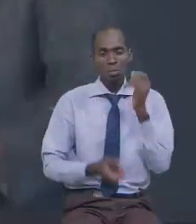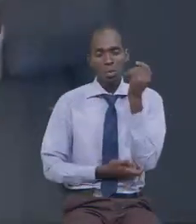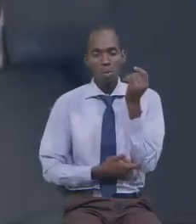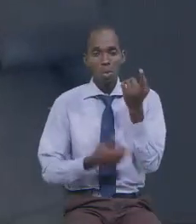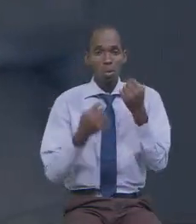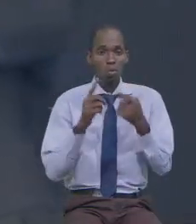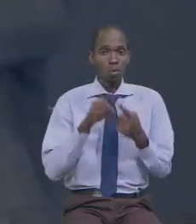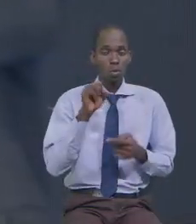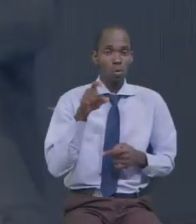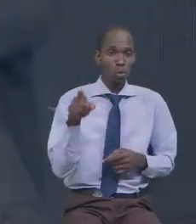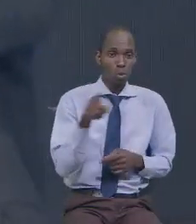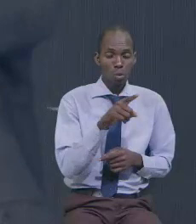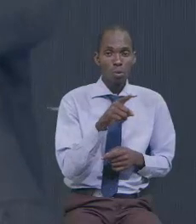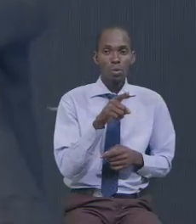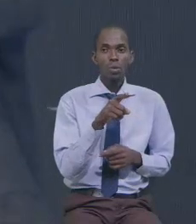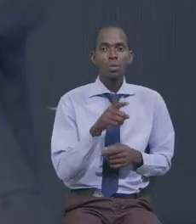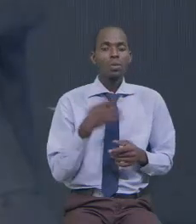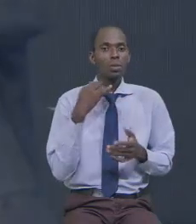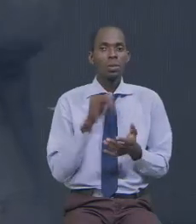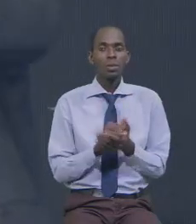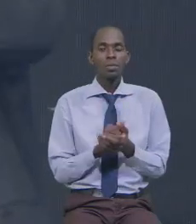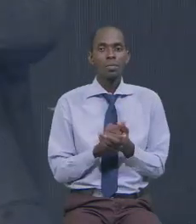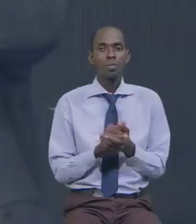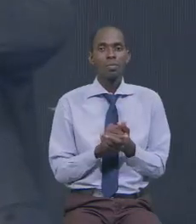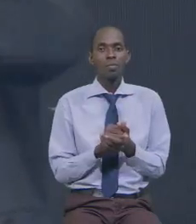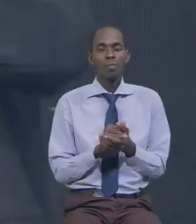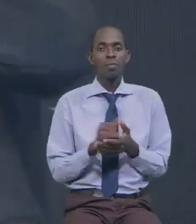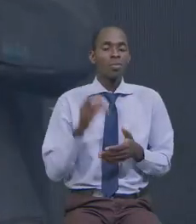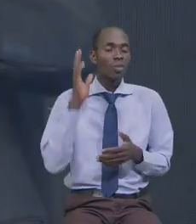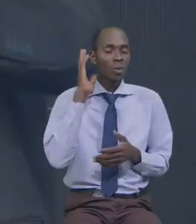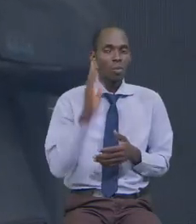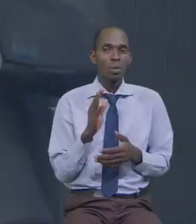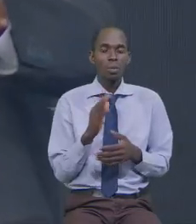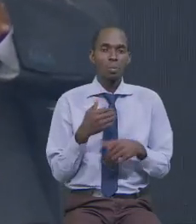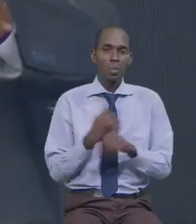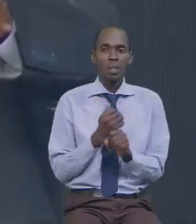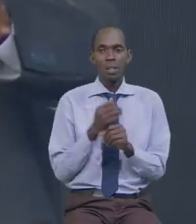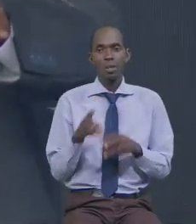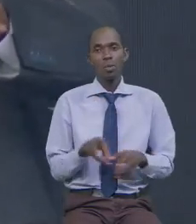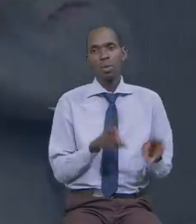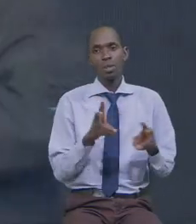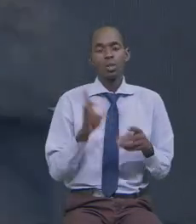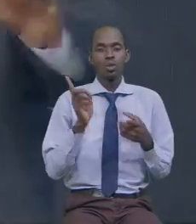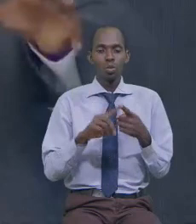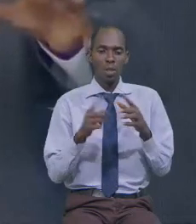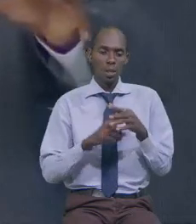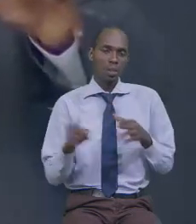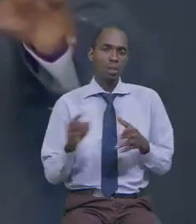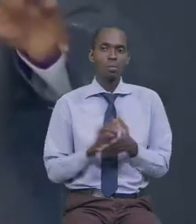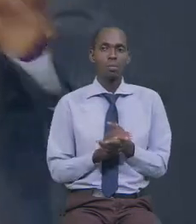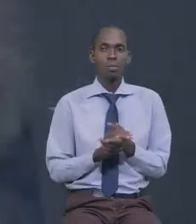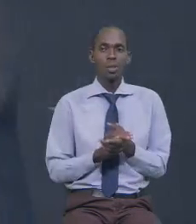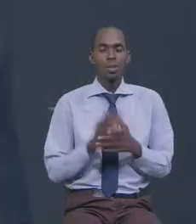remember that God will always make a way to escape. Just